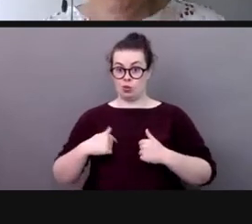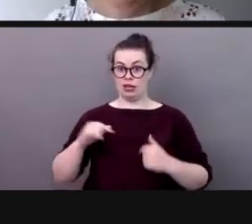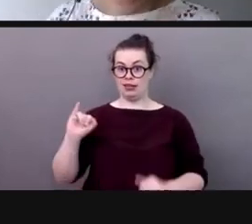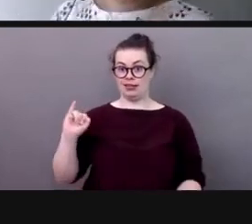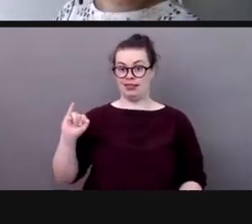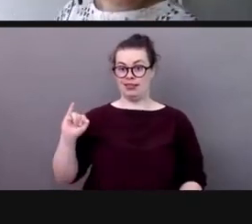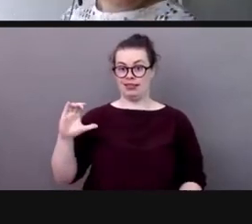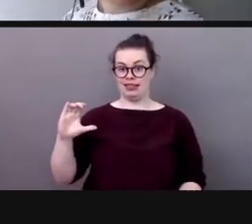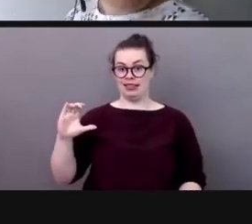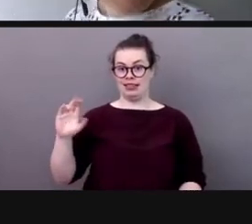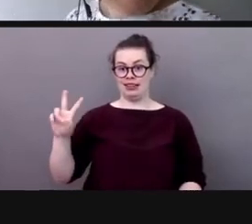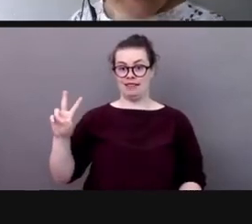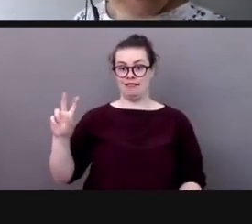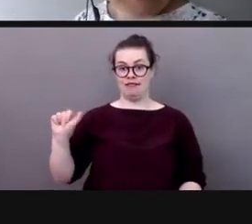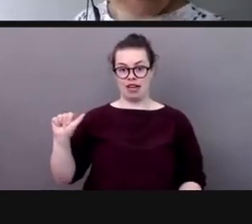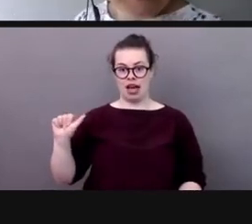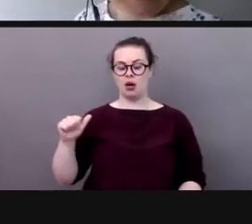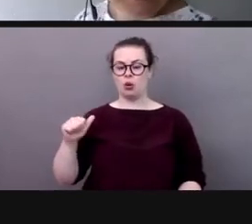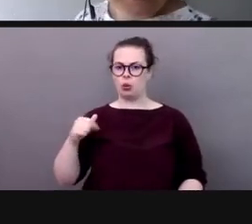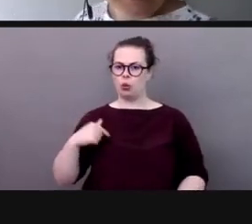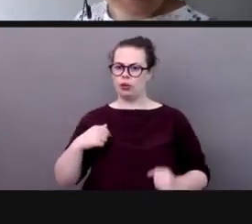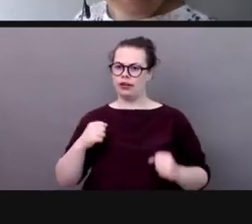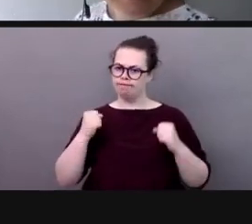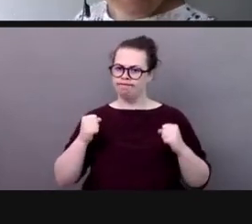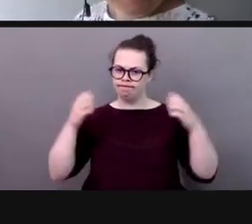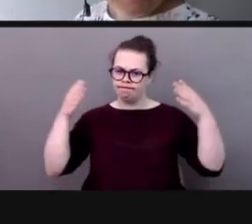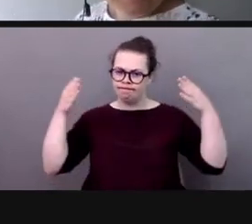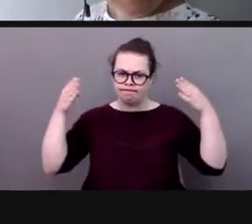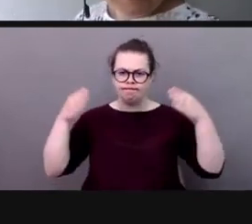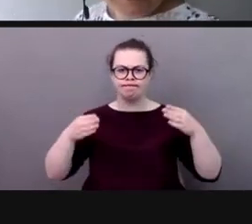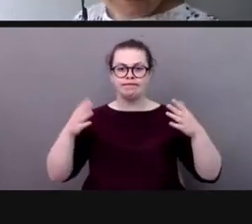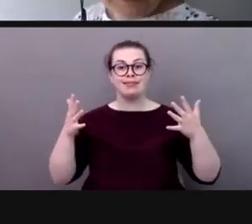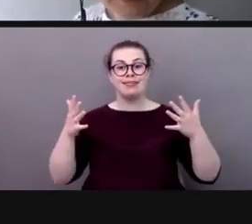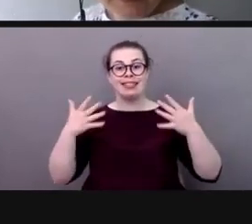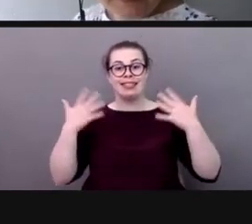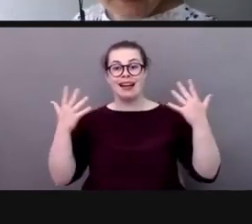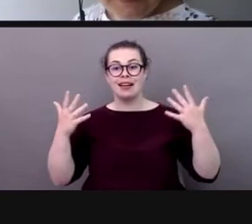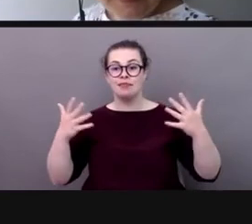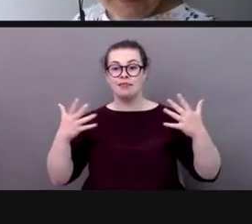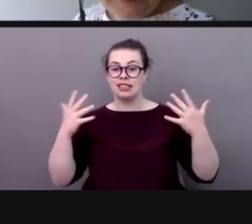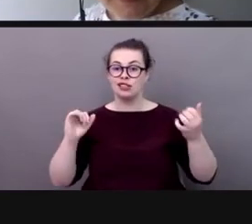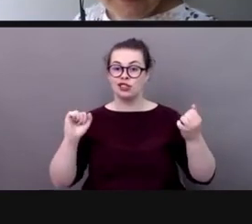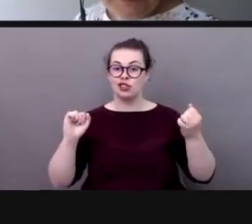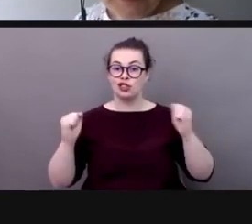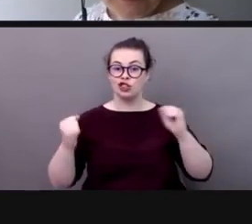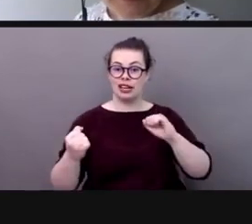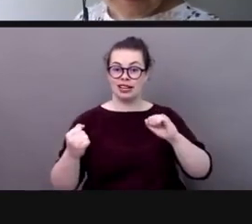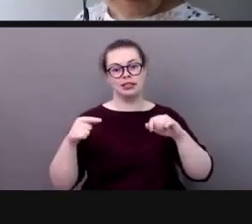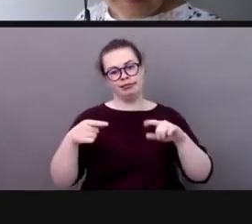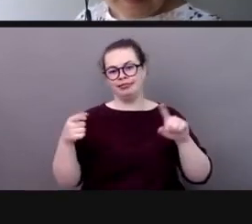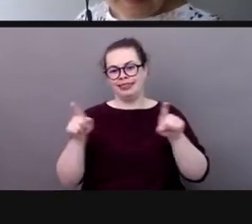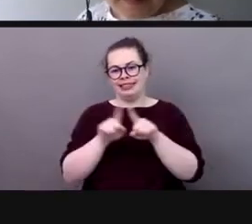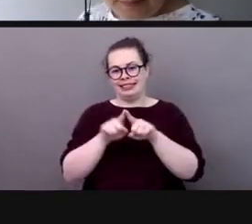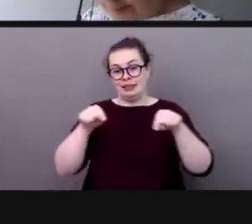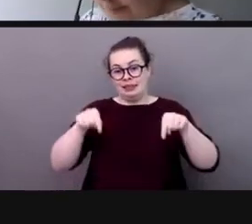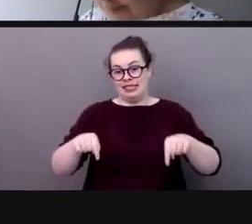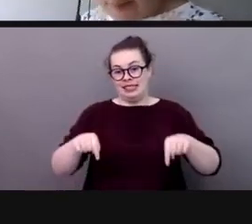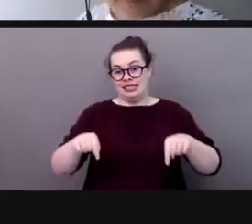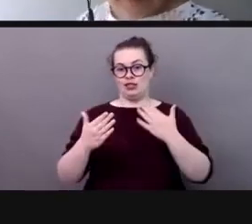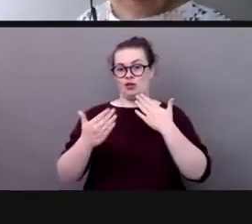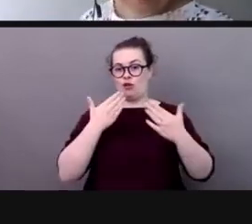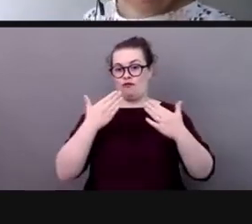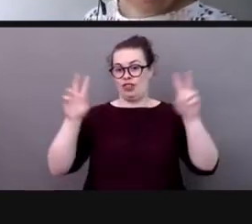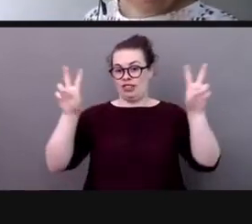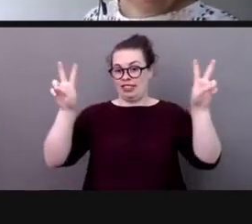the climate change, and that's also the subject of this annual conference. And